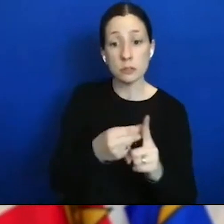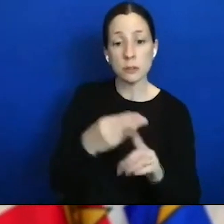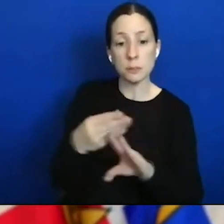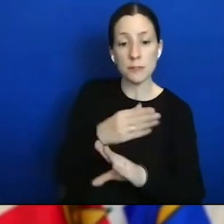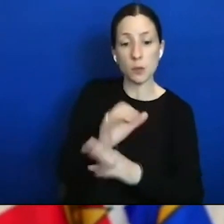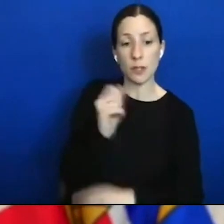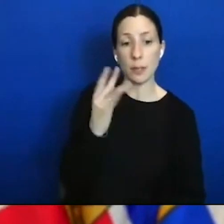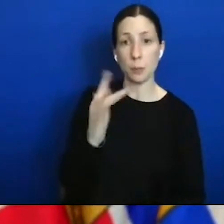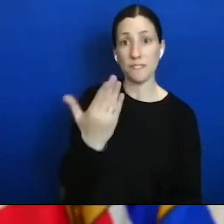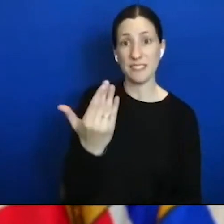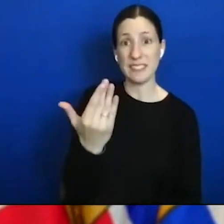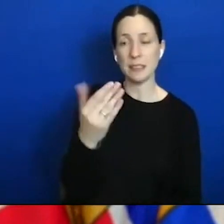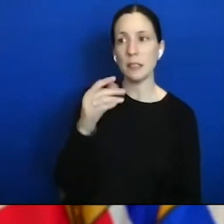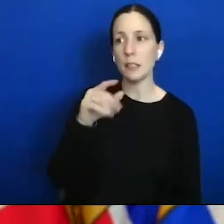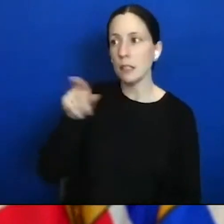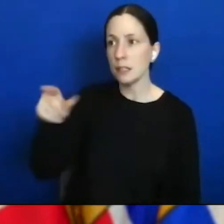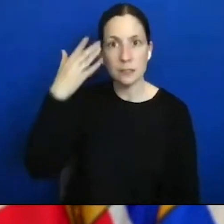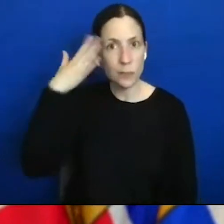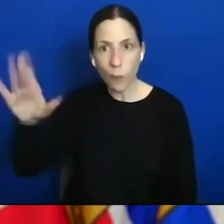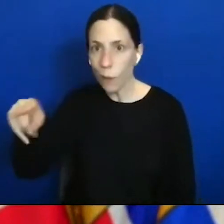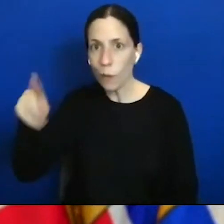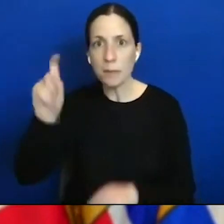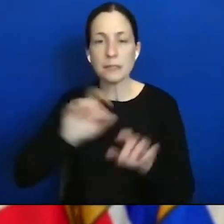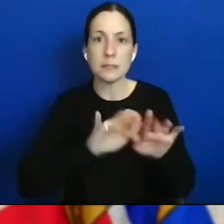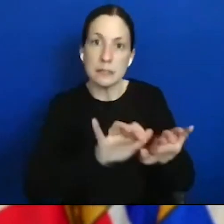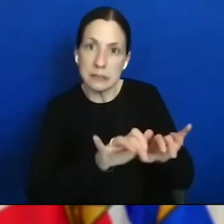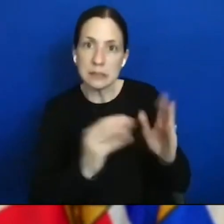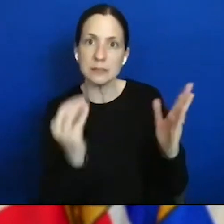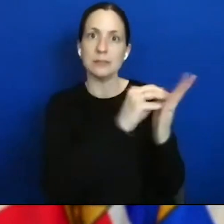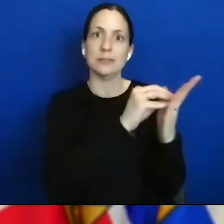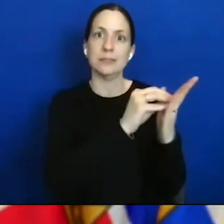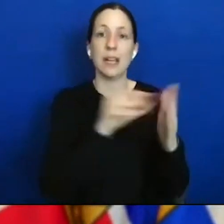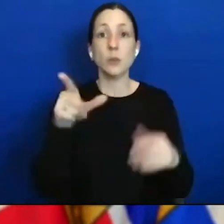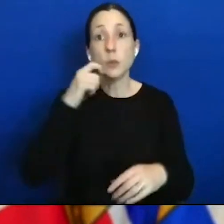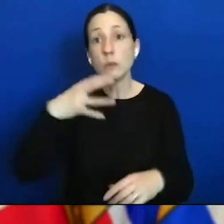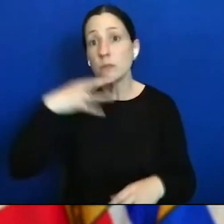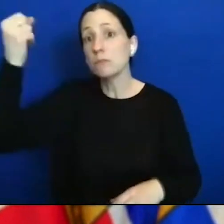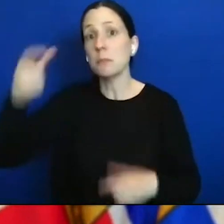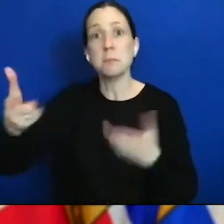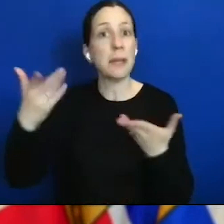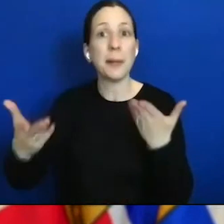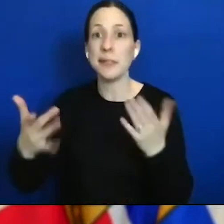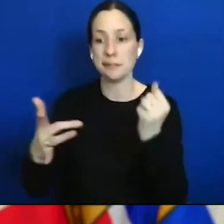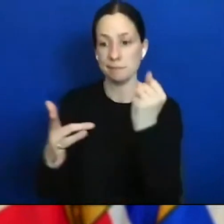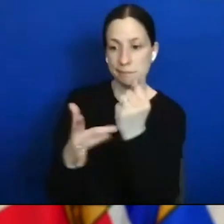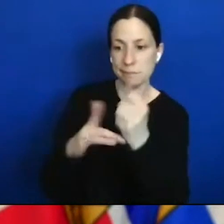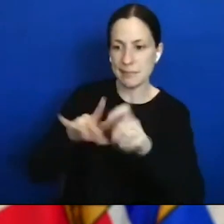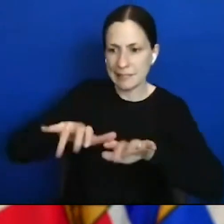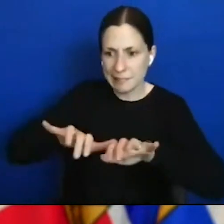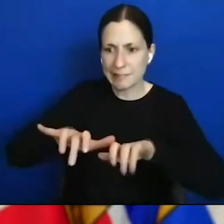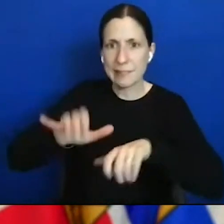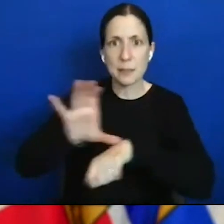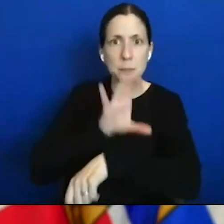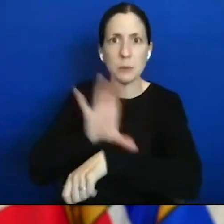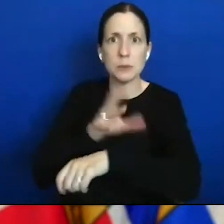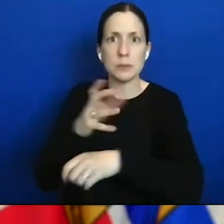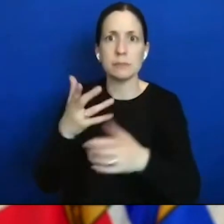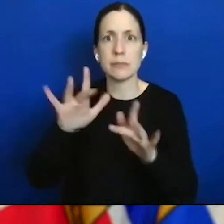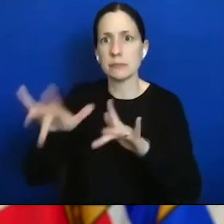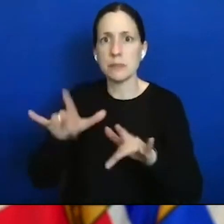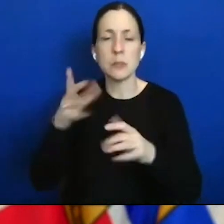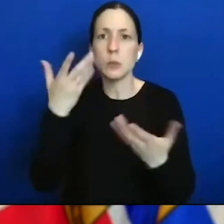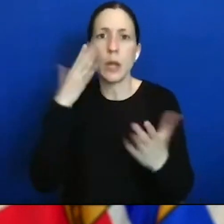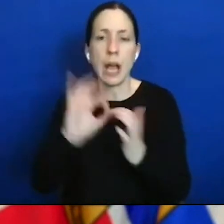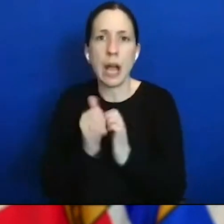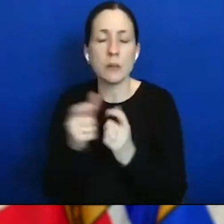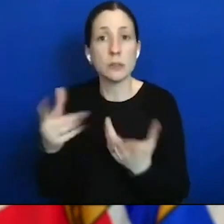dose before April 15th still need to register in the system, and especially for the elderly who may not be as tech-savvy to do so online,